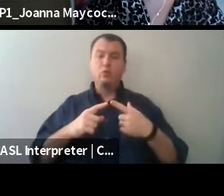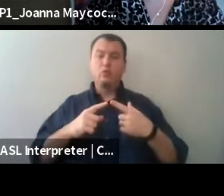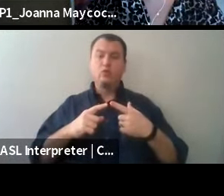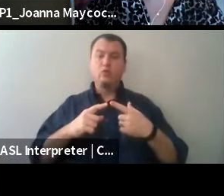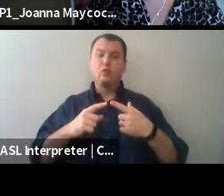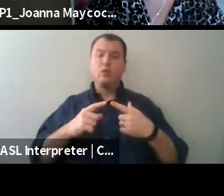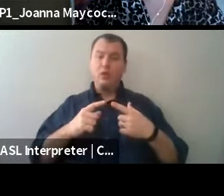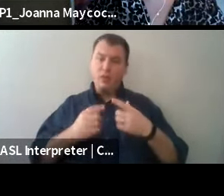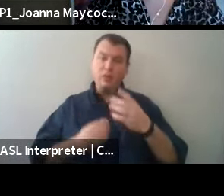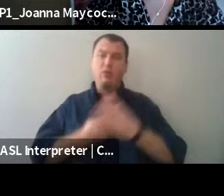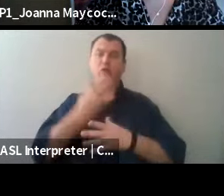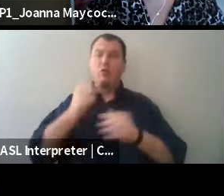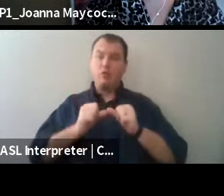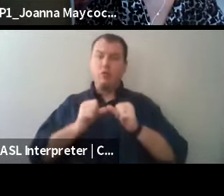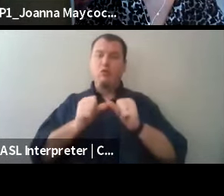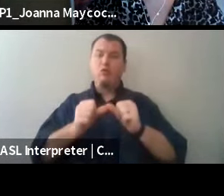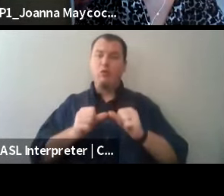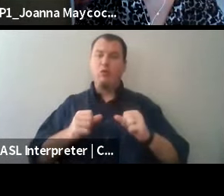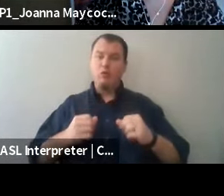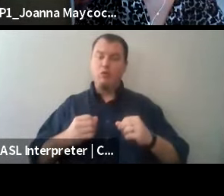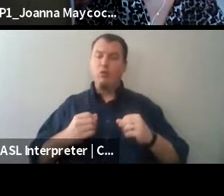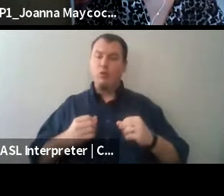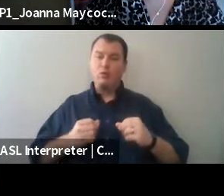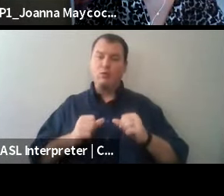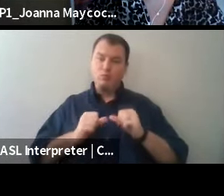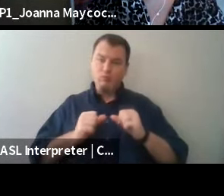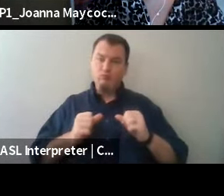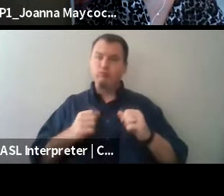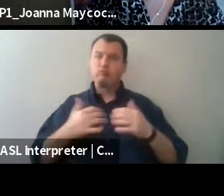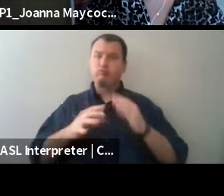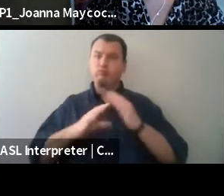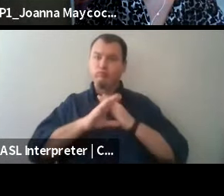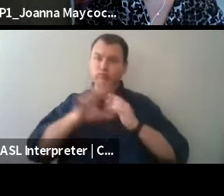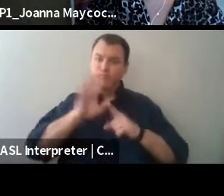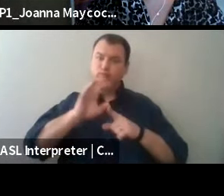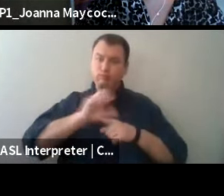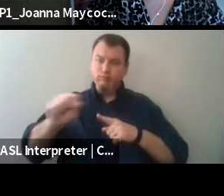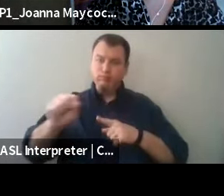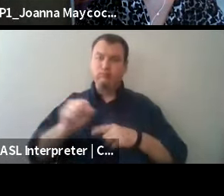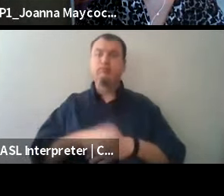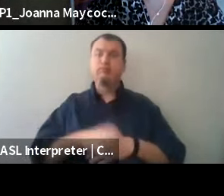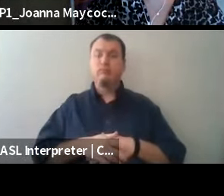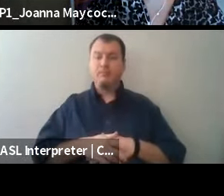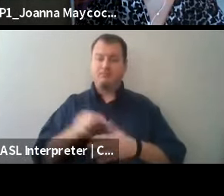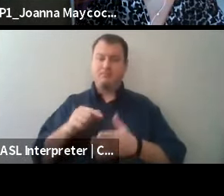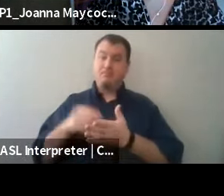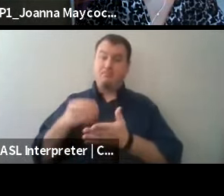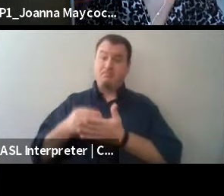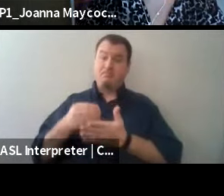Coming back to what this pandemic has meant for an organization like ours.